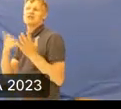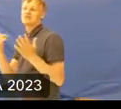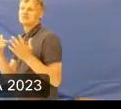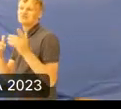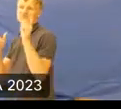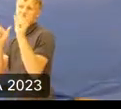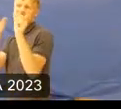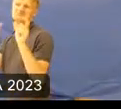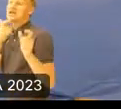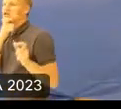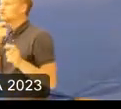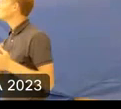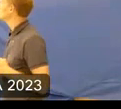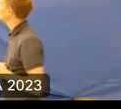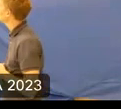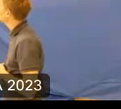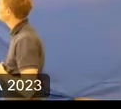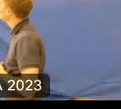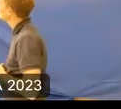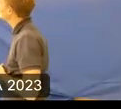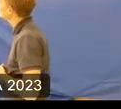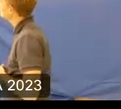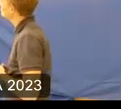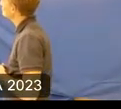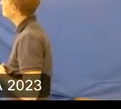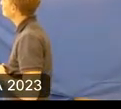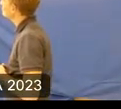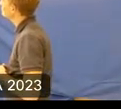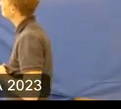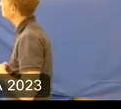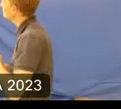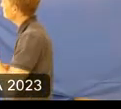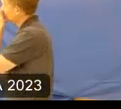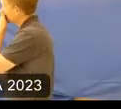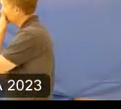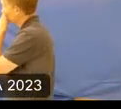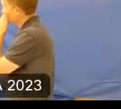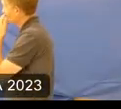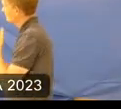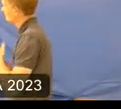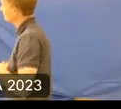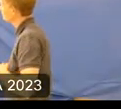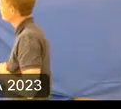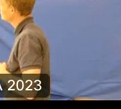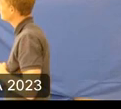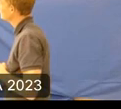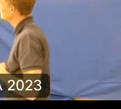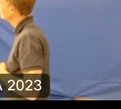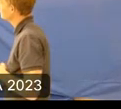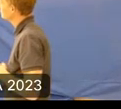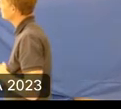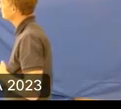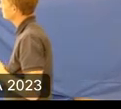maxim, mentioning the preconditions for an activity may implicate start the activity, mentioning preconditions for ending it, that's likely to end up ending